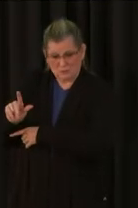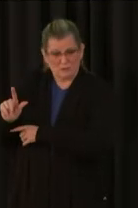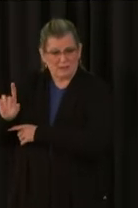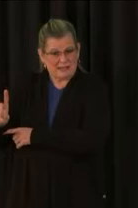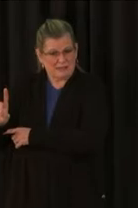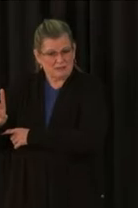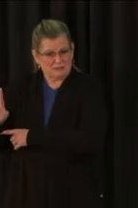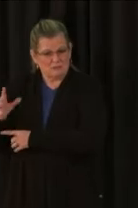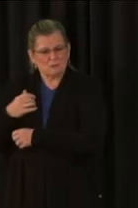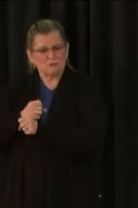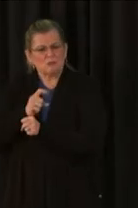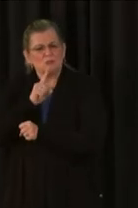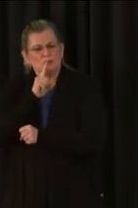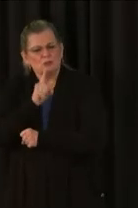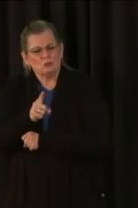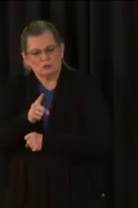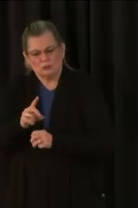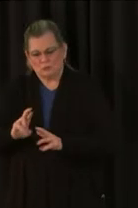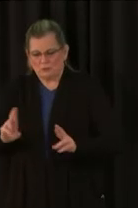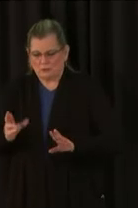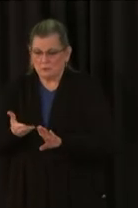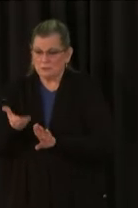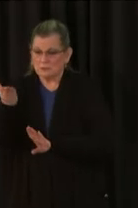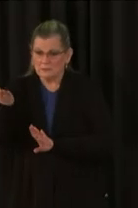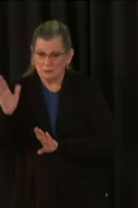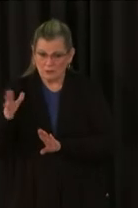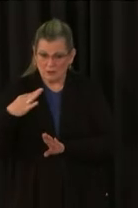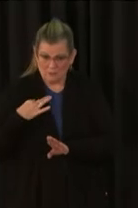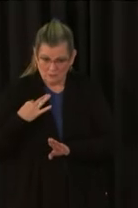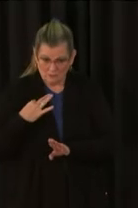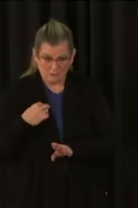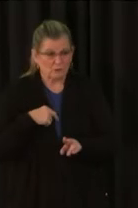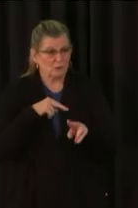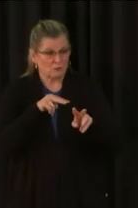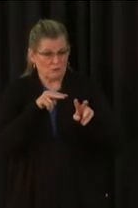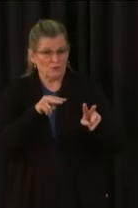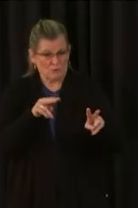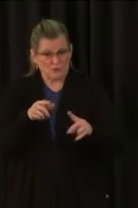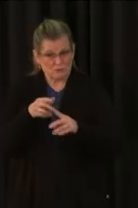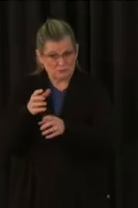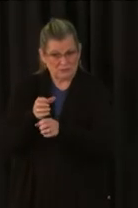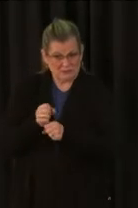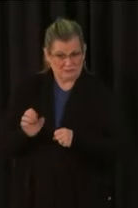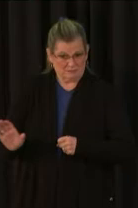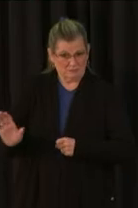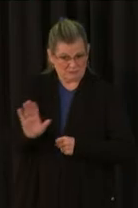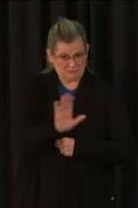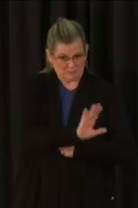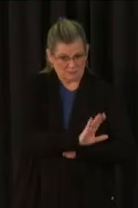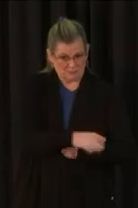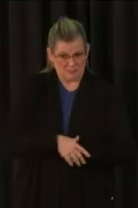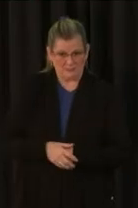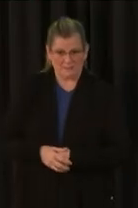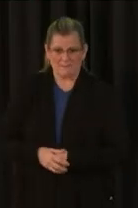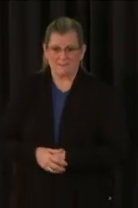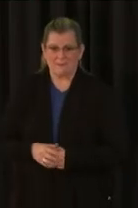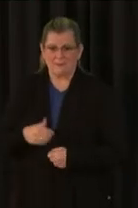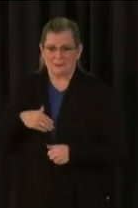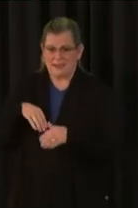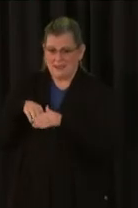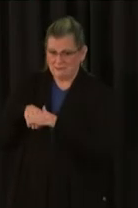sure you're ready to submit your application. We're all looking forward to receiving those. And so now let me get into